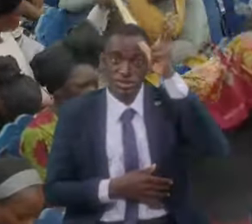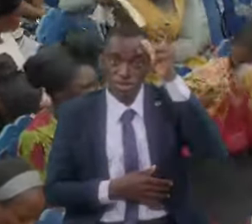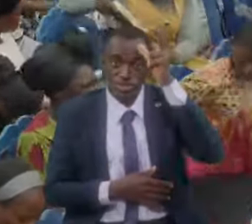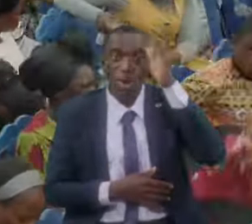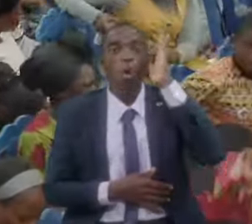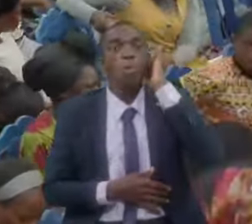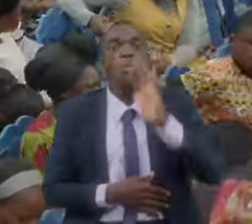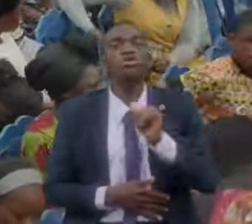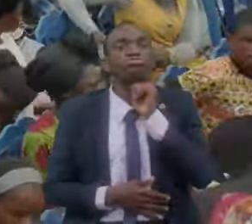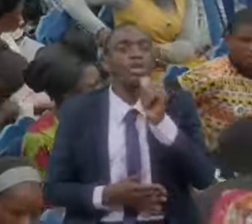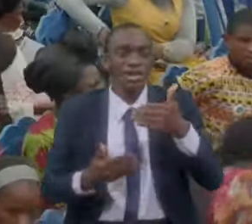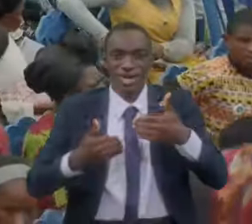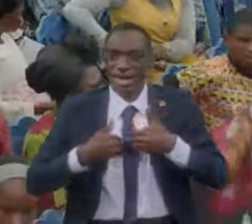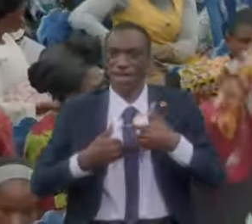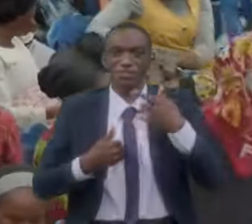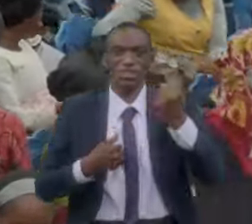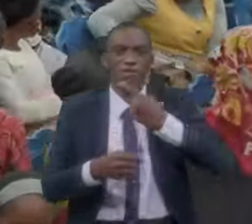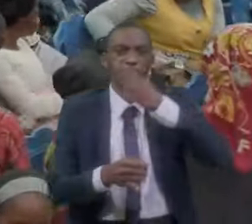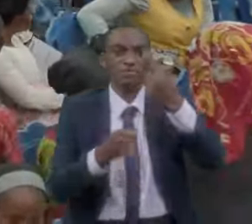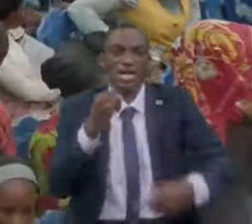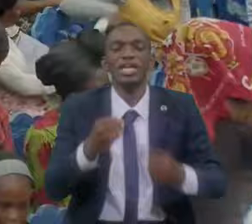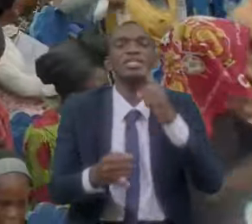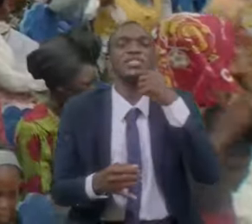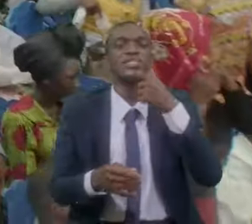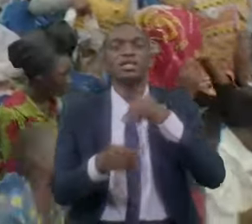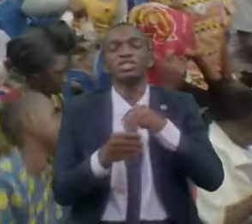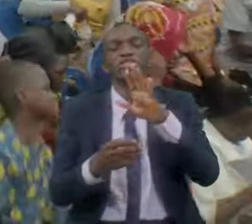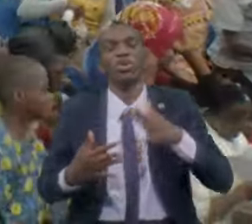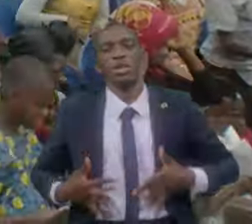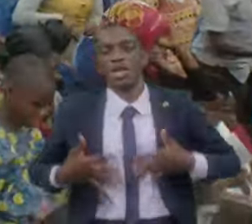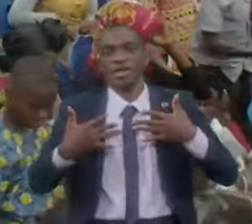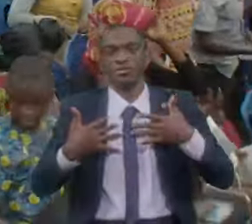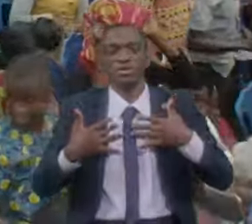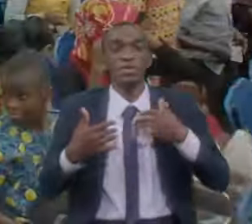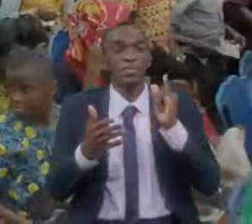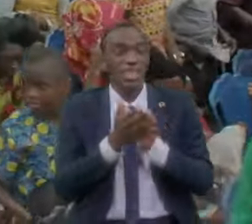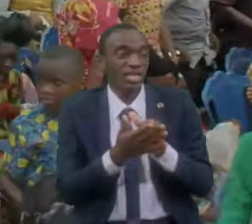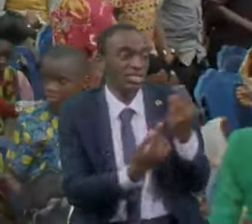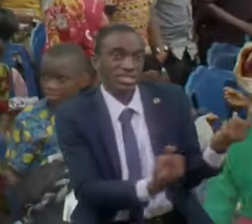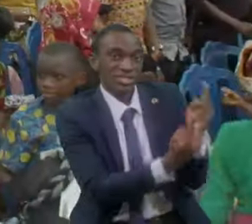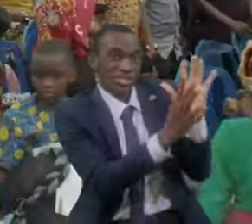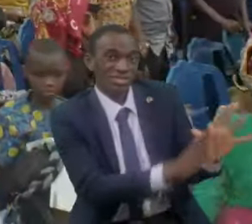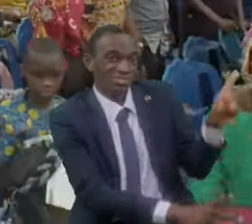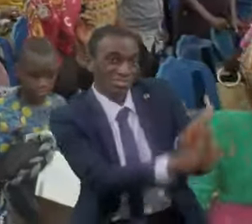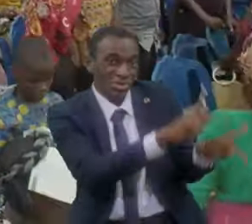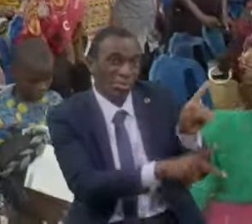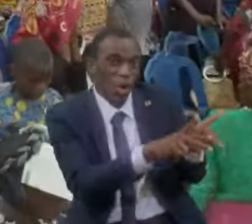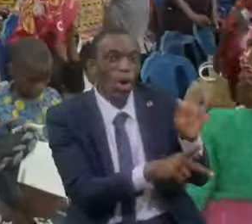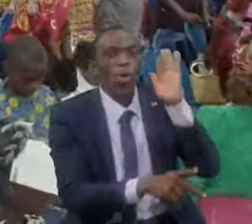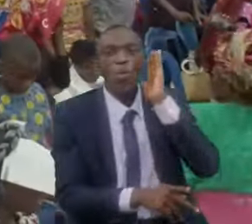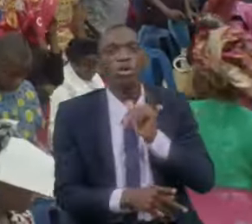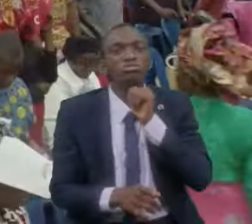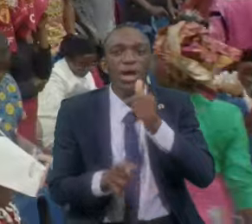final say in your life. That the sinners will not have the